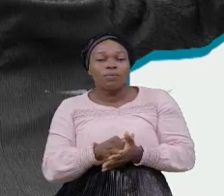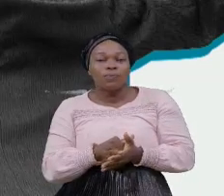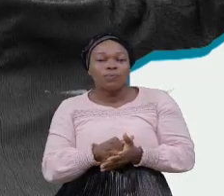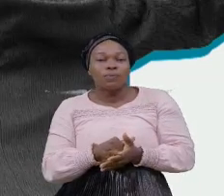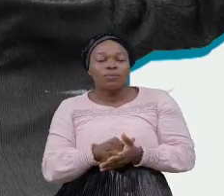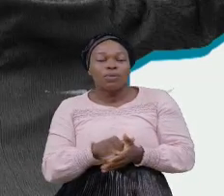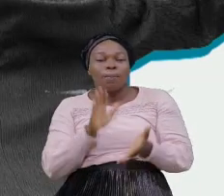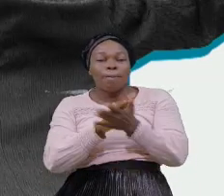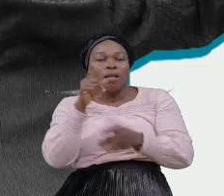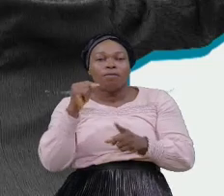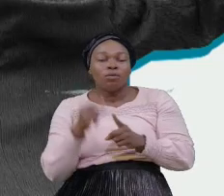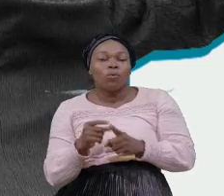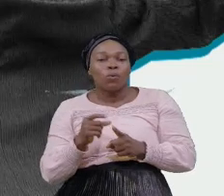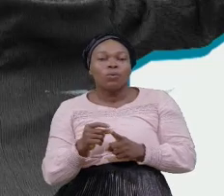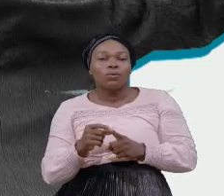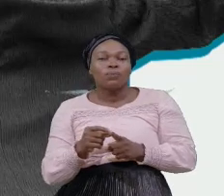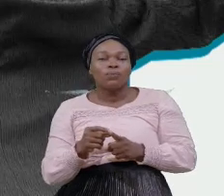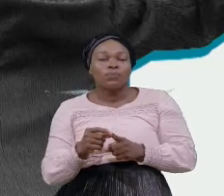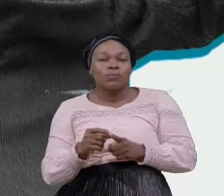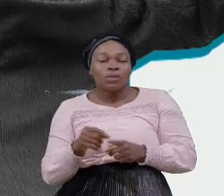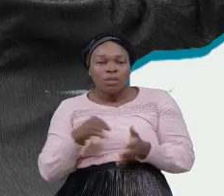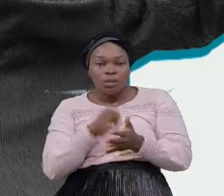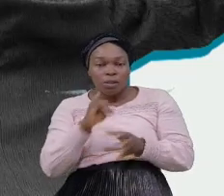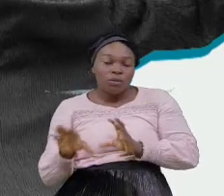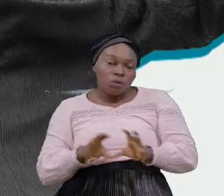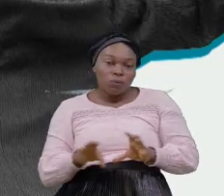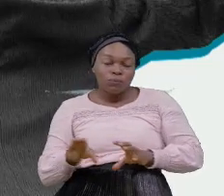words. It is done.